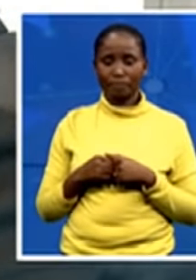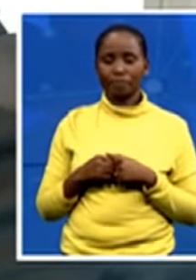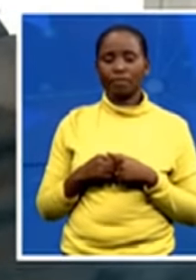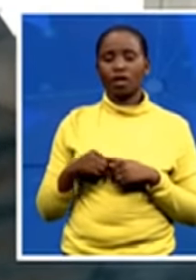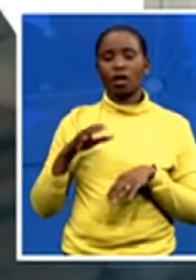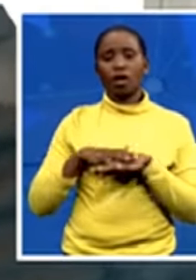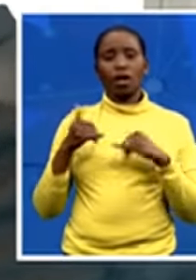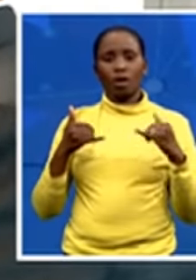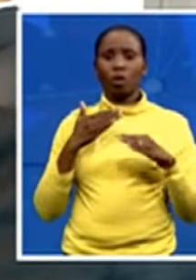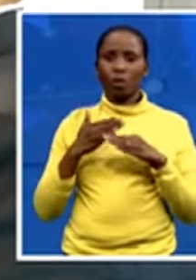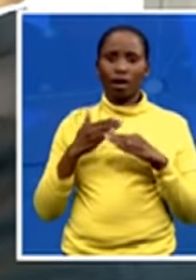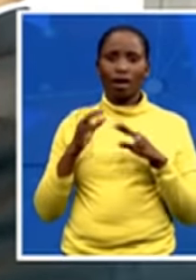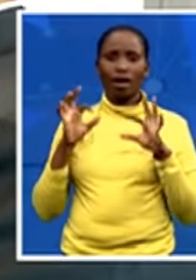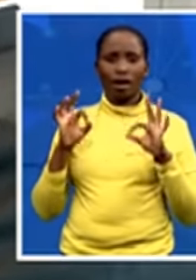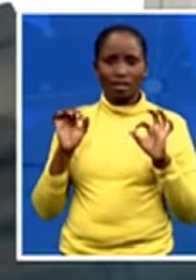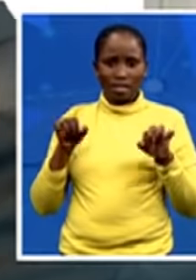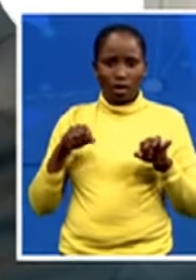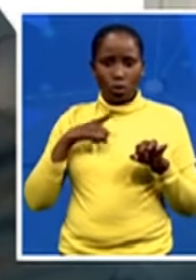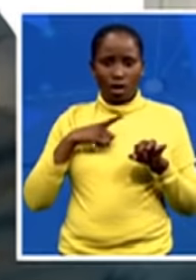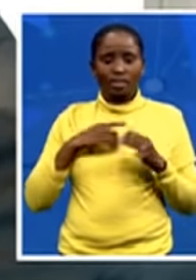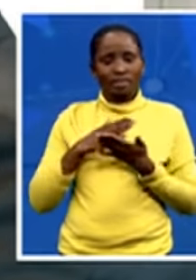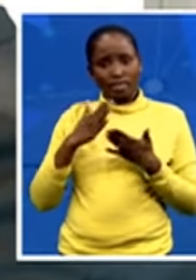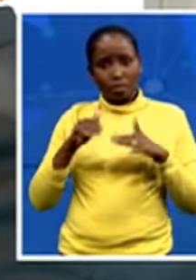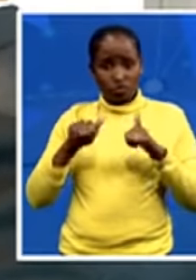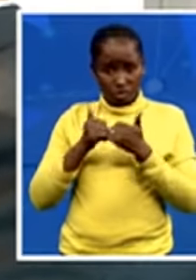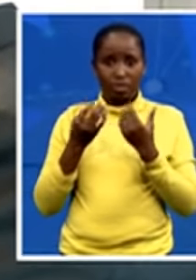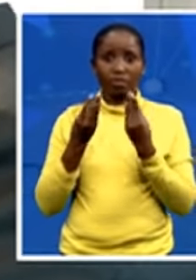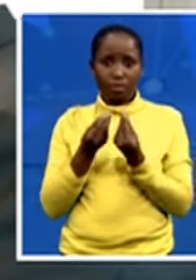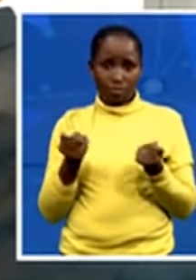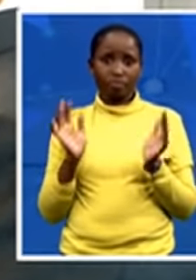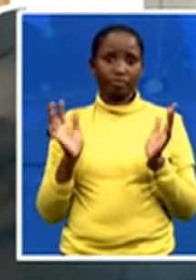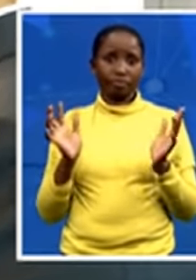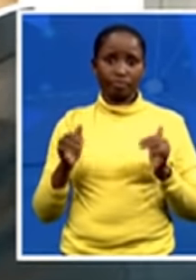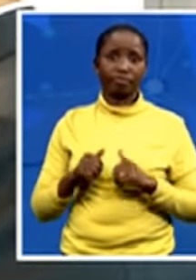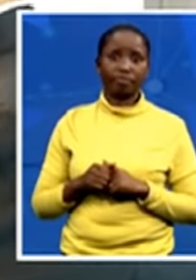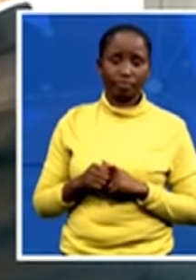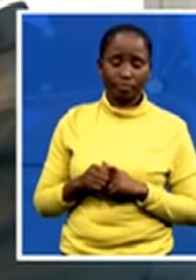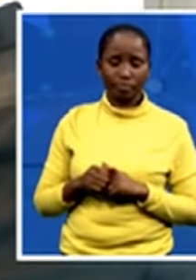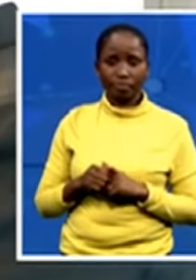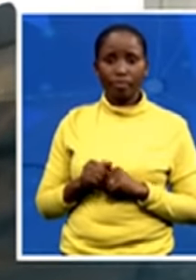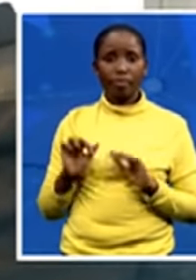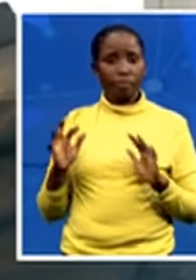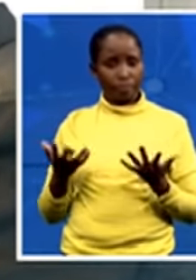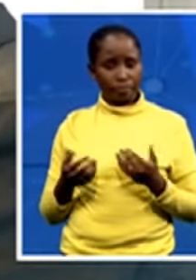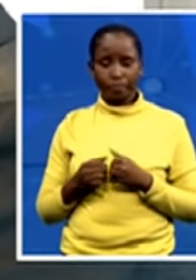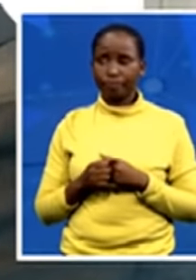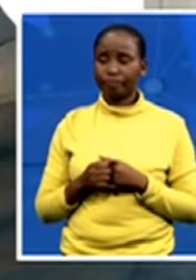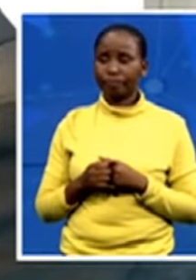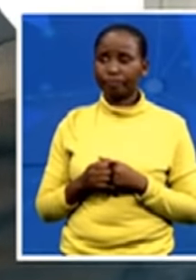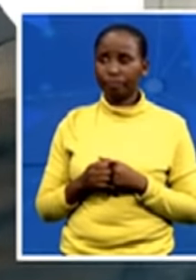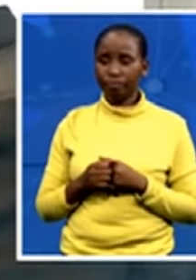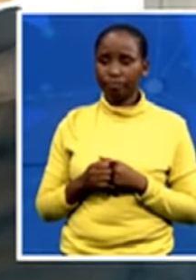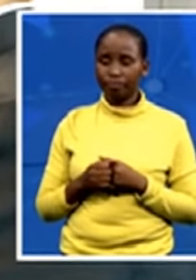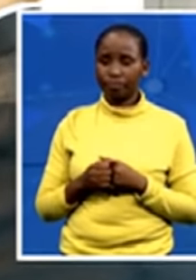are attended to the online on the basis that the slots are released at particular